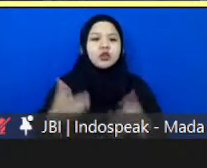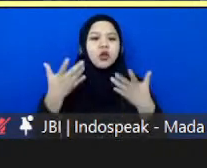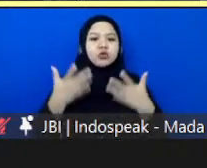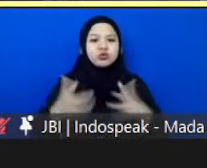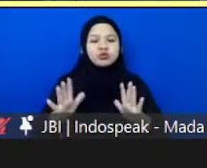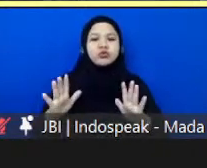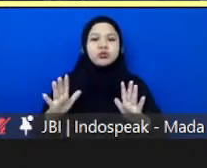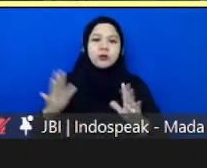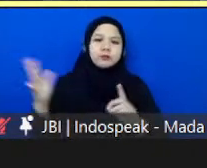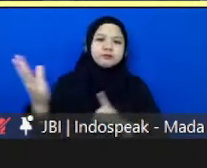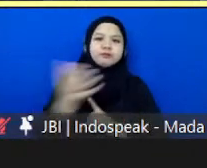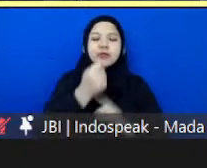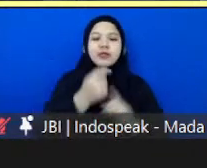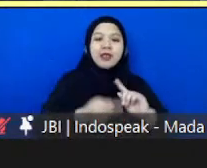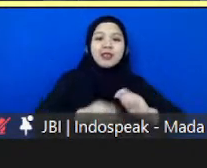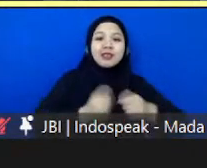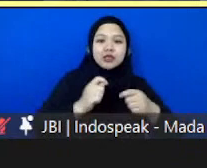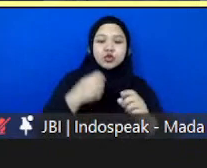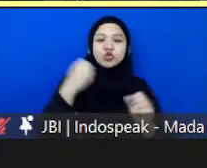percentage of testing.